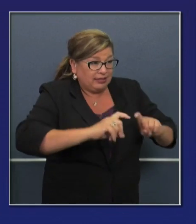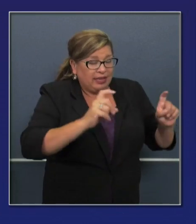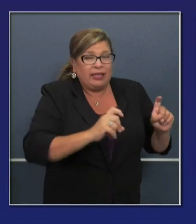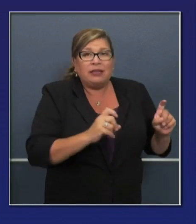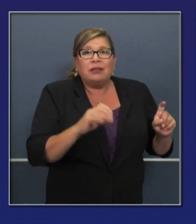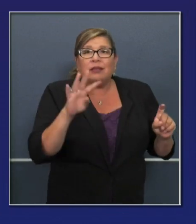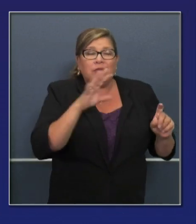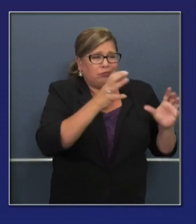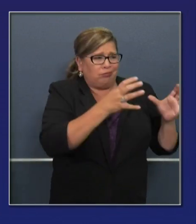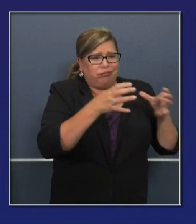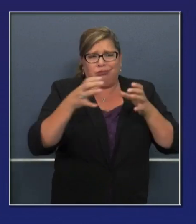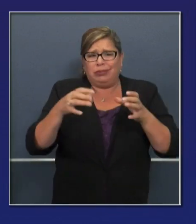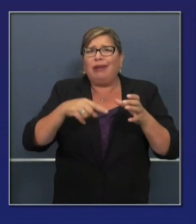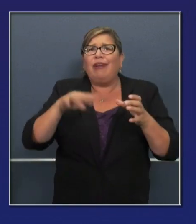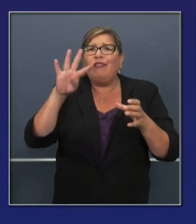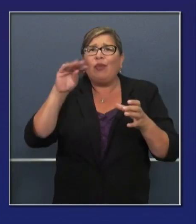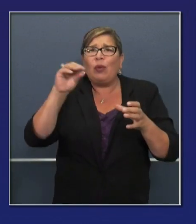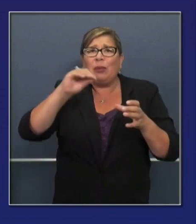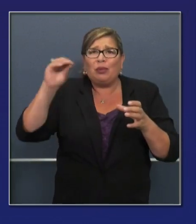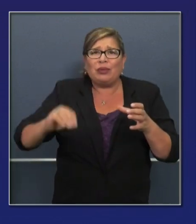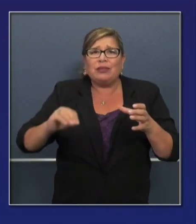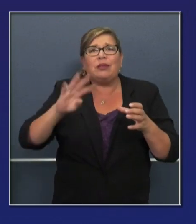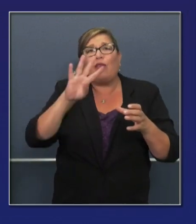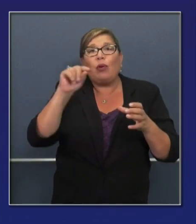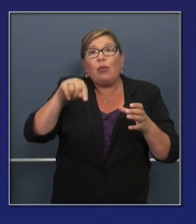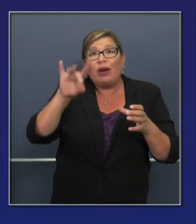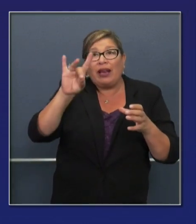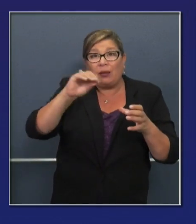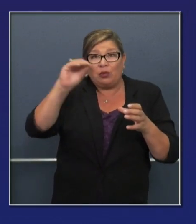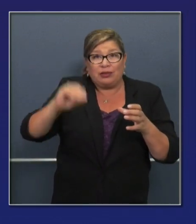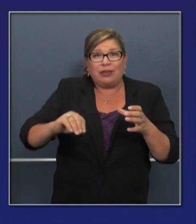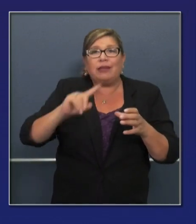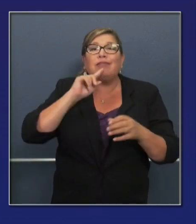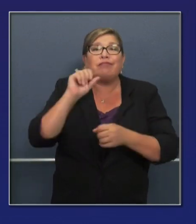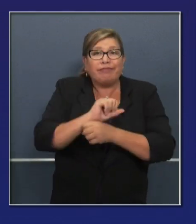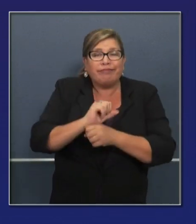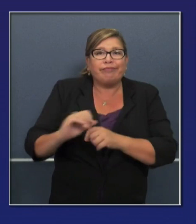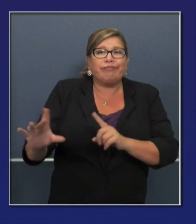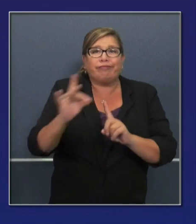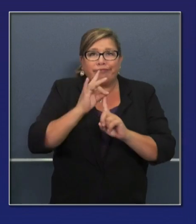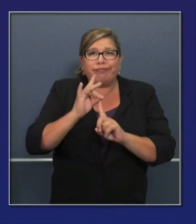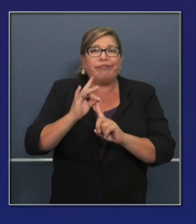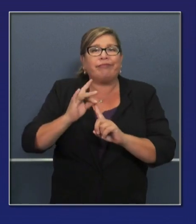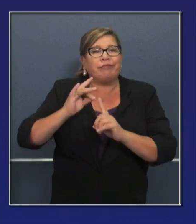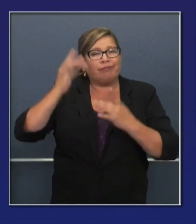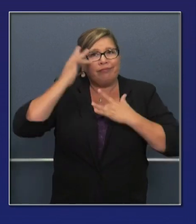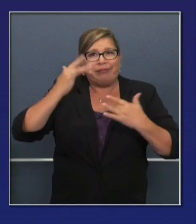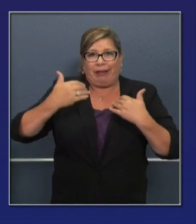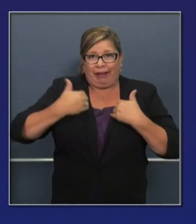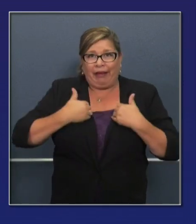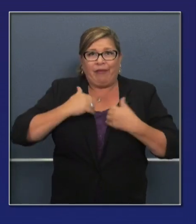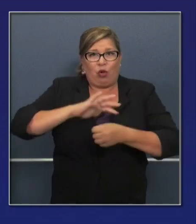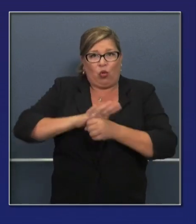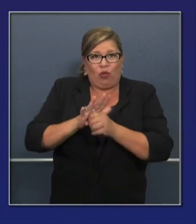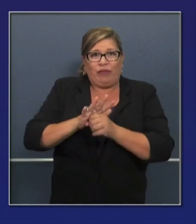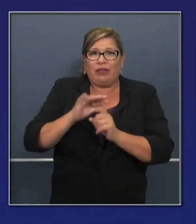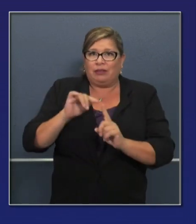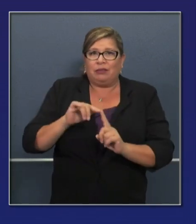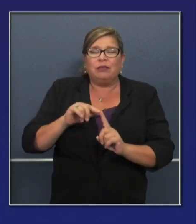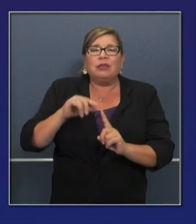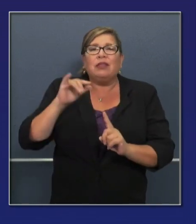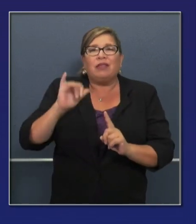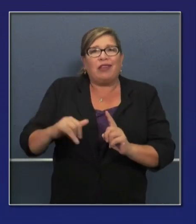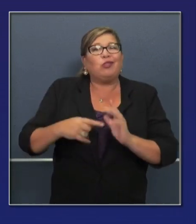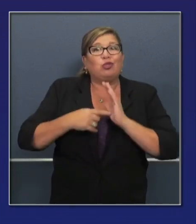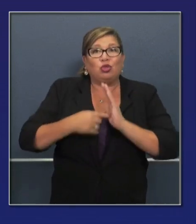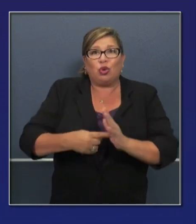over a 14-day period in the beginning of this pandemic had a positivity rate that showed